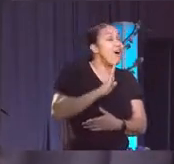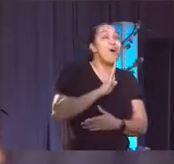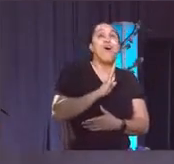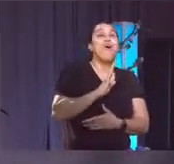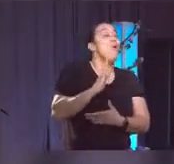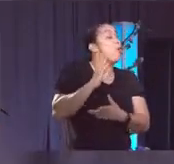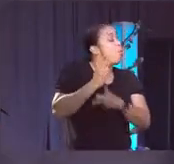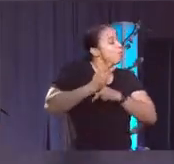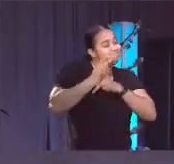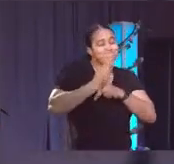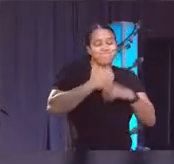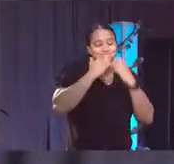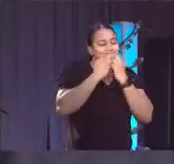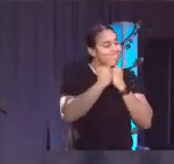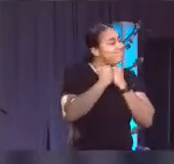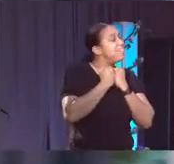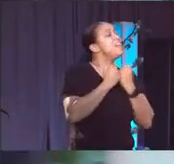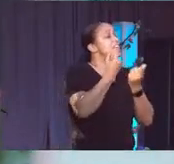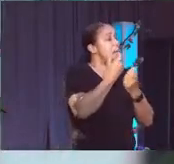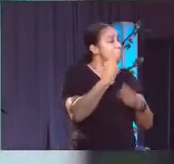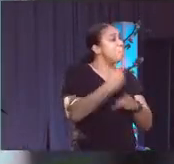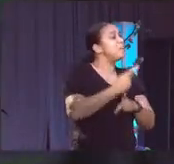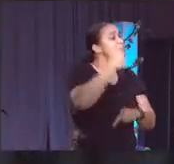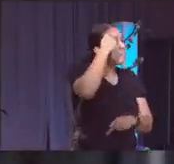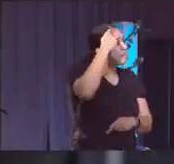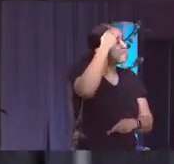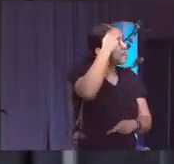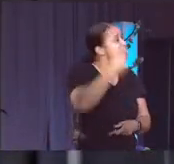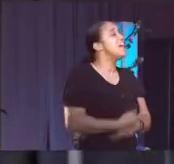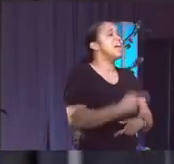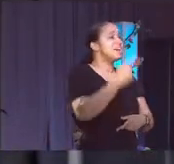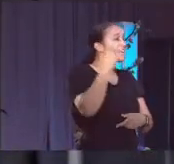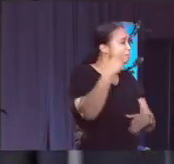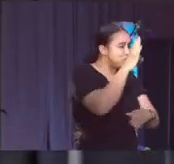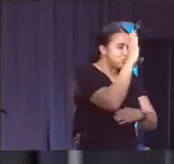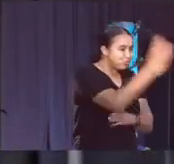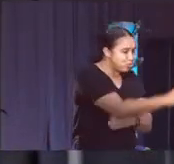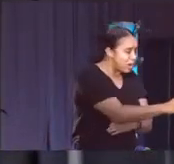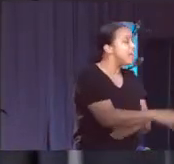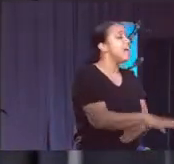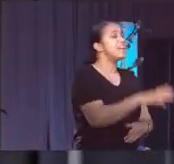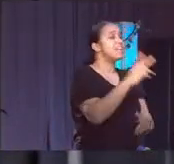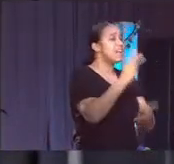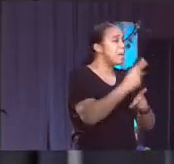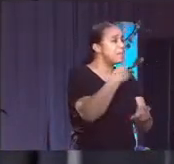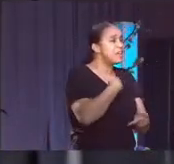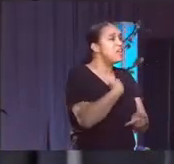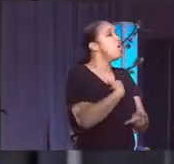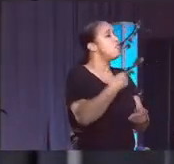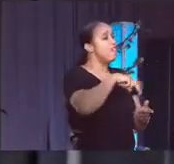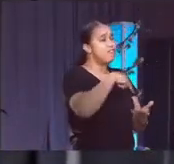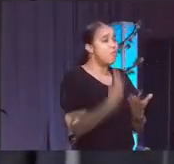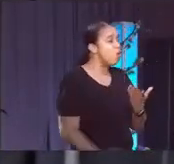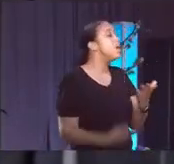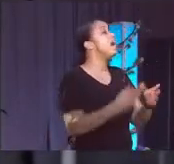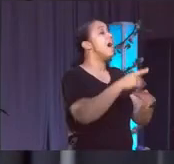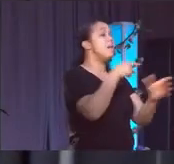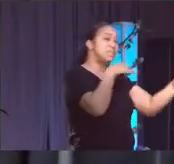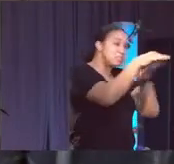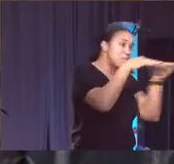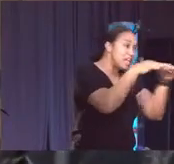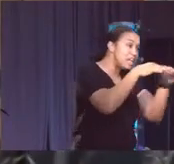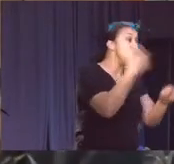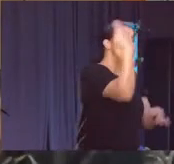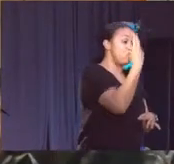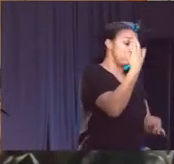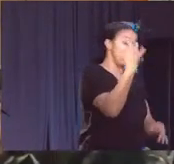who kept me and who kept me sane and who kept me straight and who kept me from falling, can I just explain to you that the reason